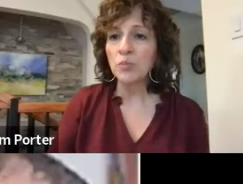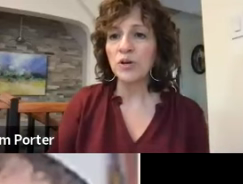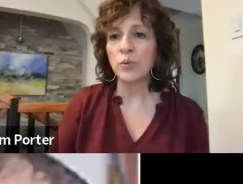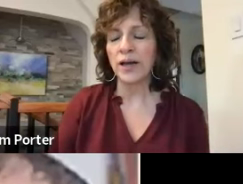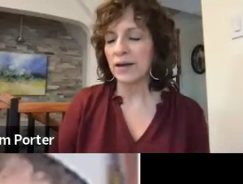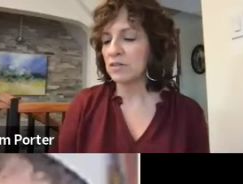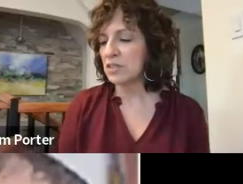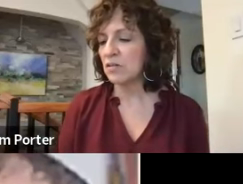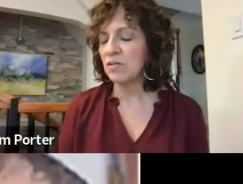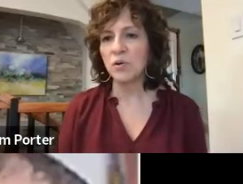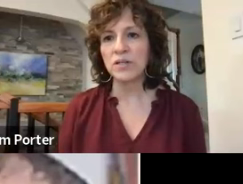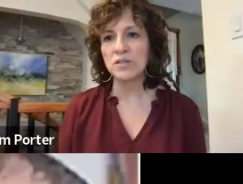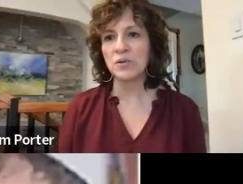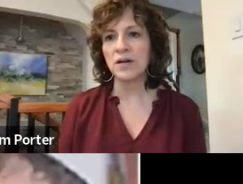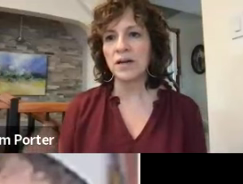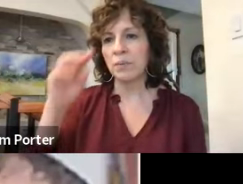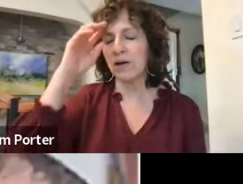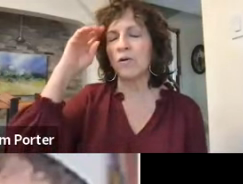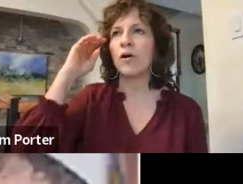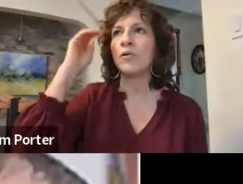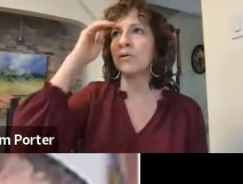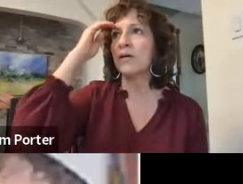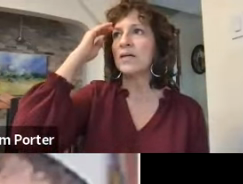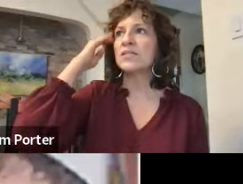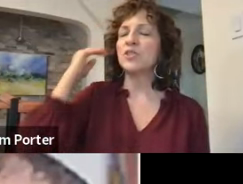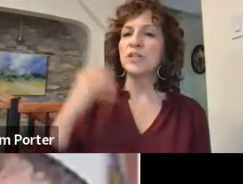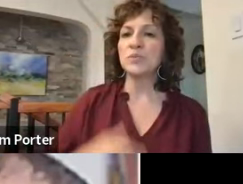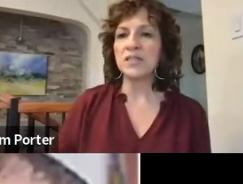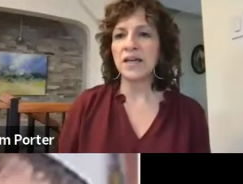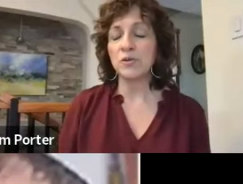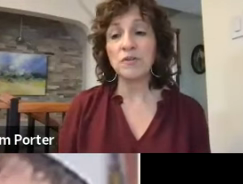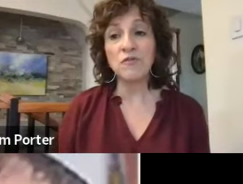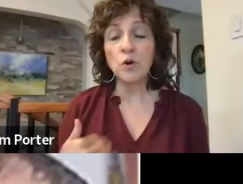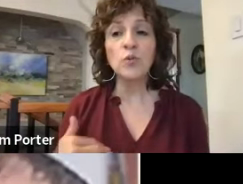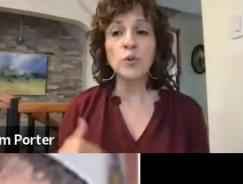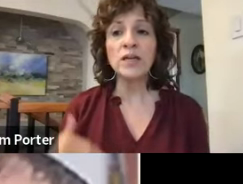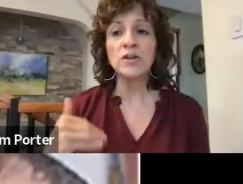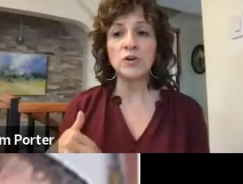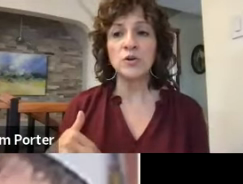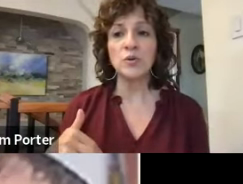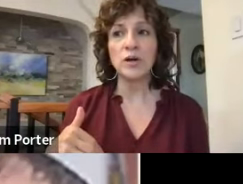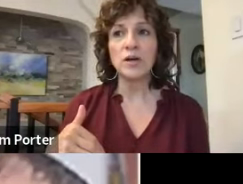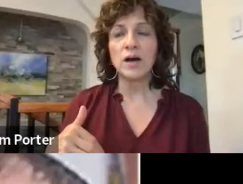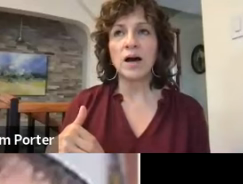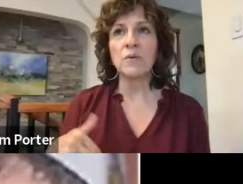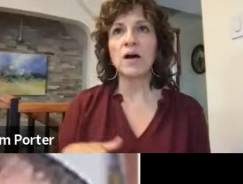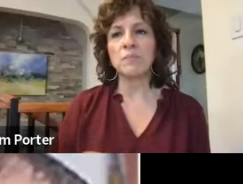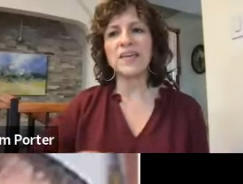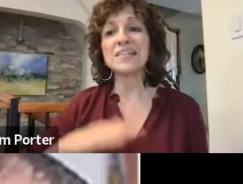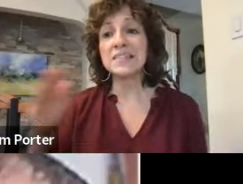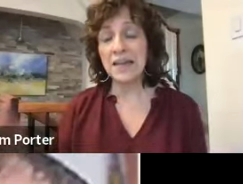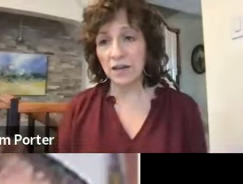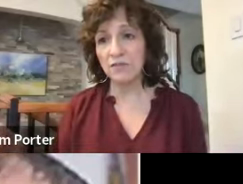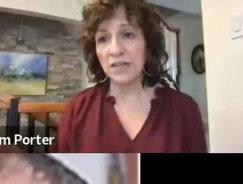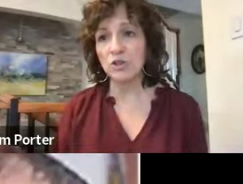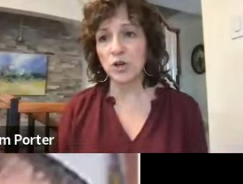really appropriate way. And I'll just tell you a quick story about our own situation with Daniel. Before we knew